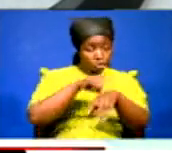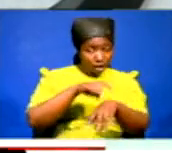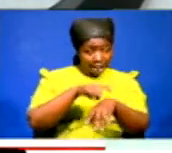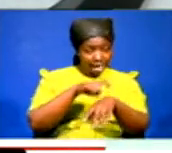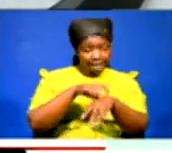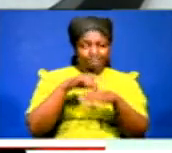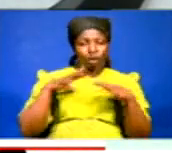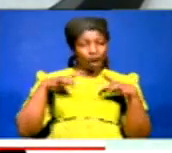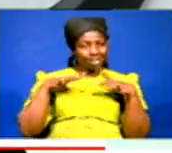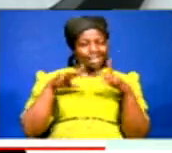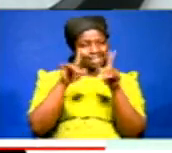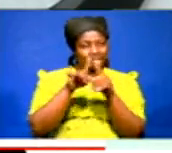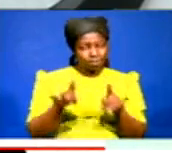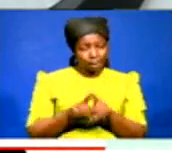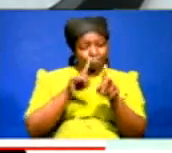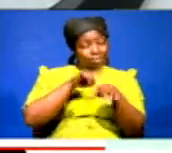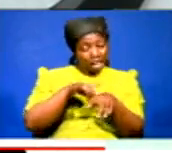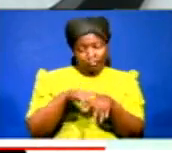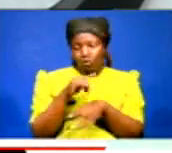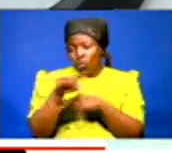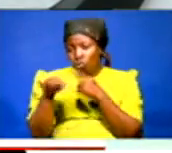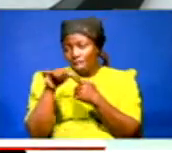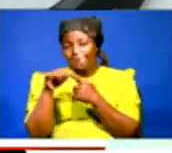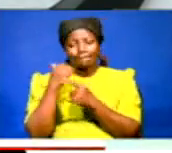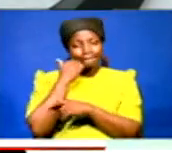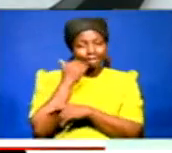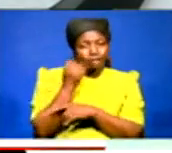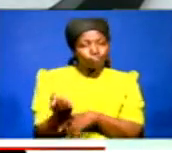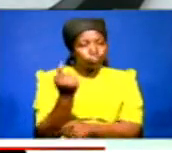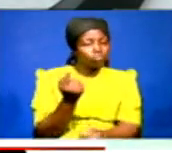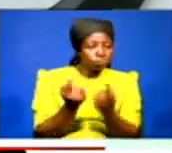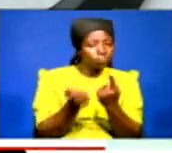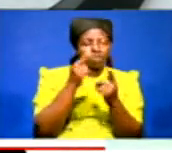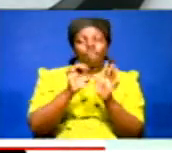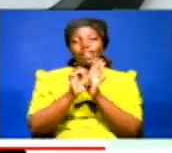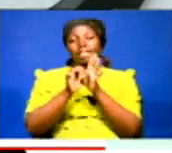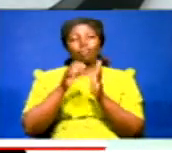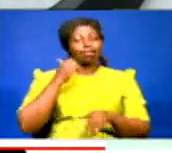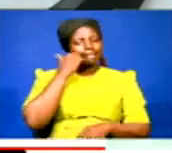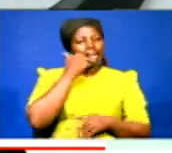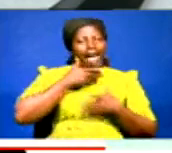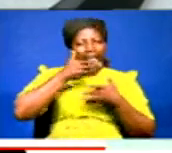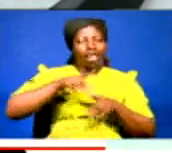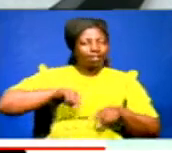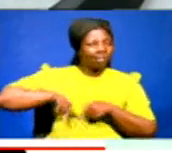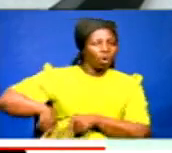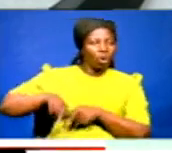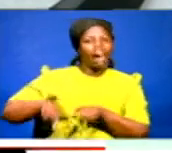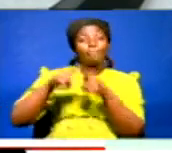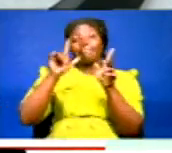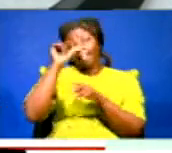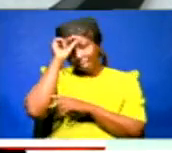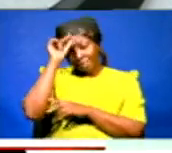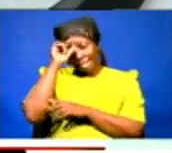emerging health threats such as cholera. Health Cabinet Secretary Susan Nakhumicha says though the government has issued